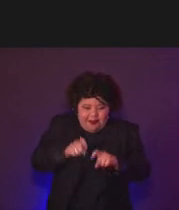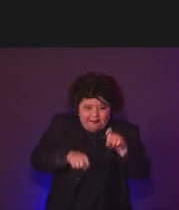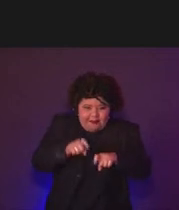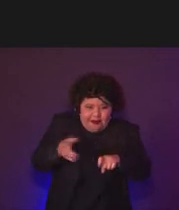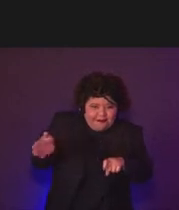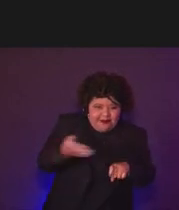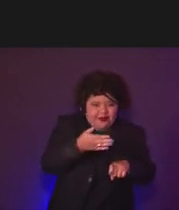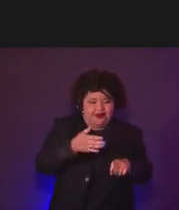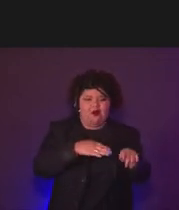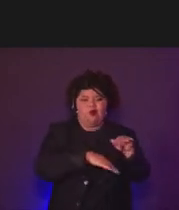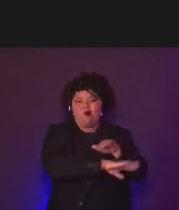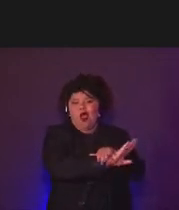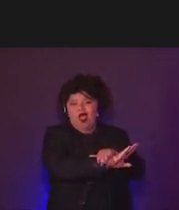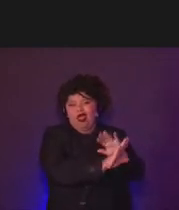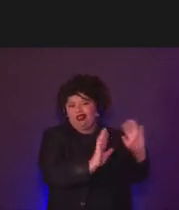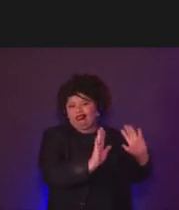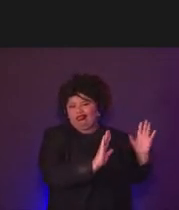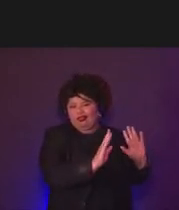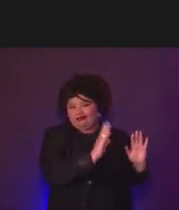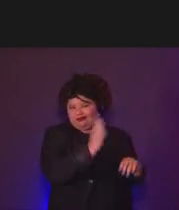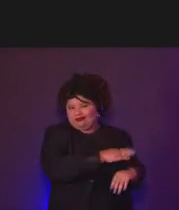Cheers, Phil. All the best.